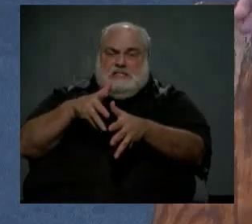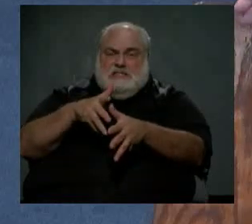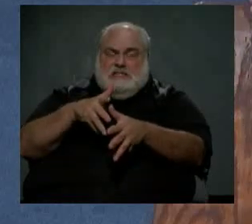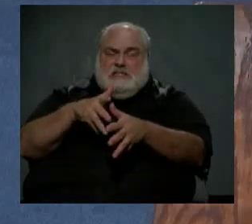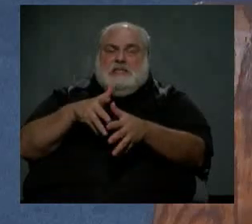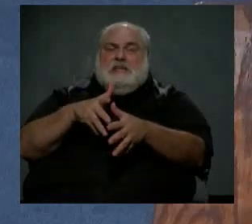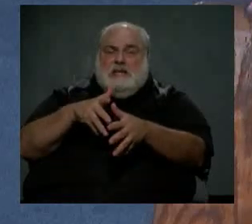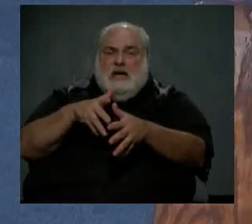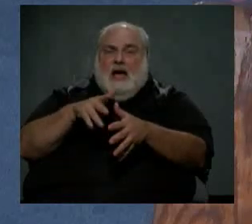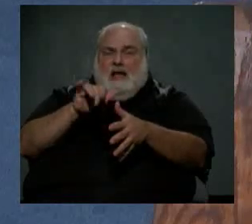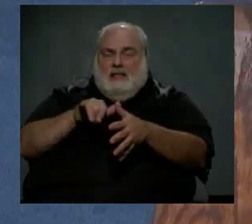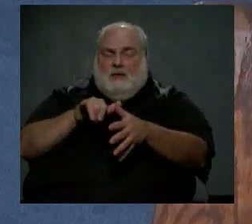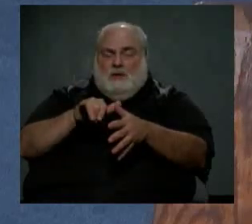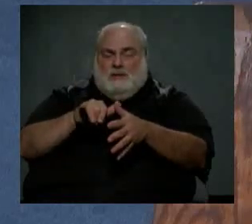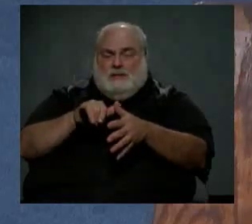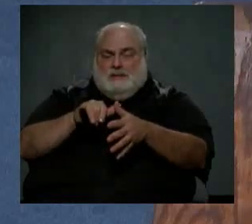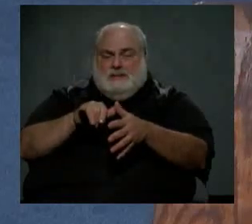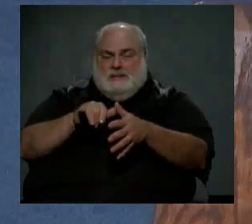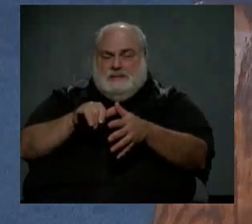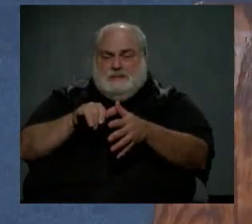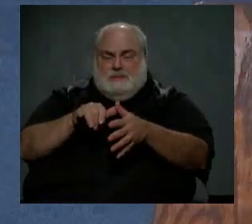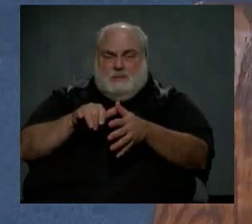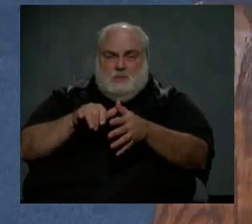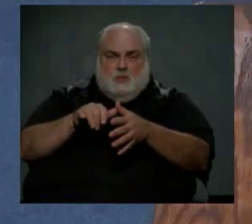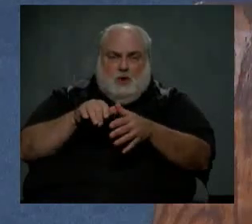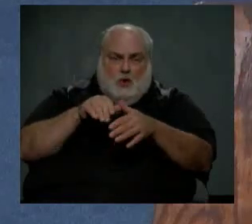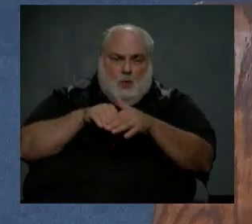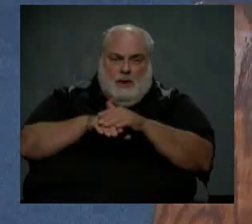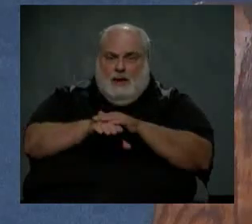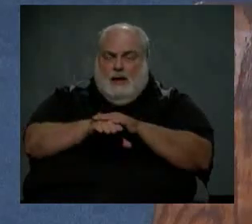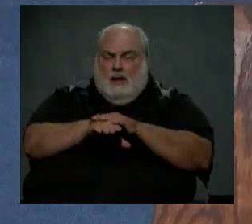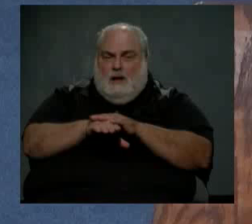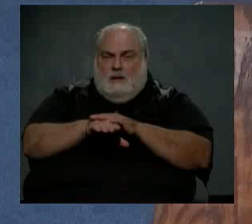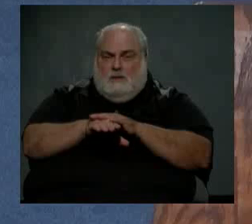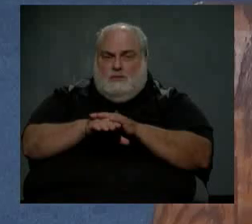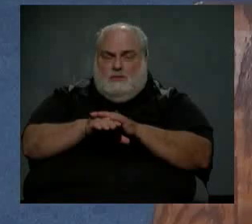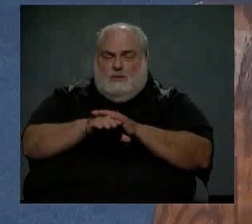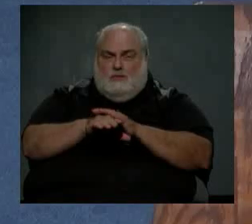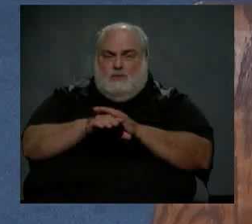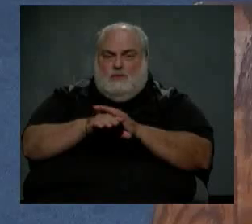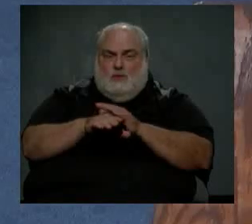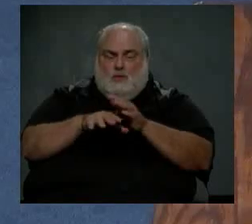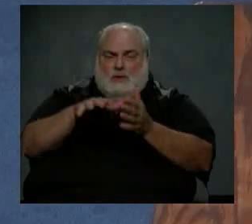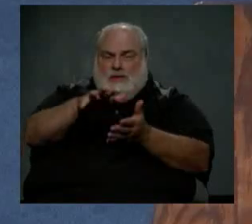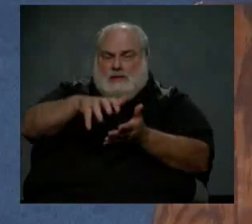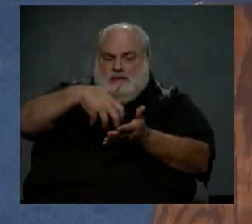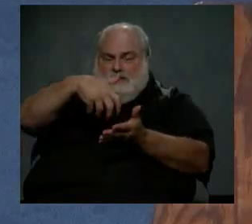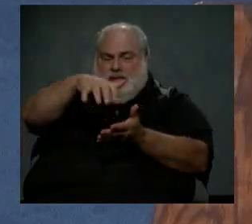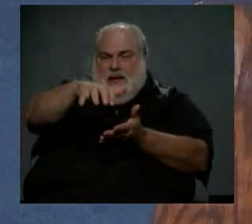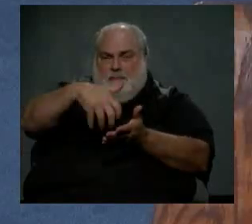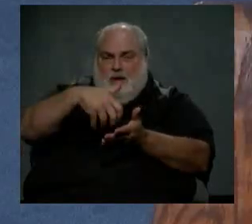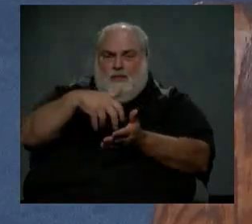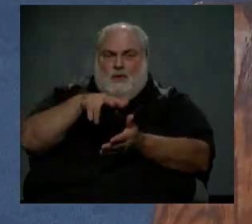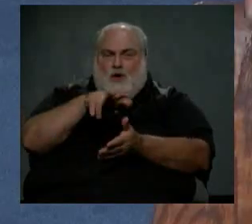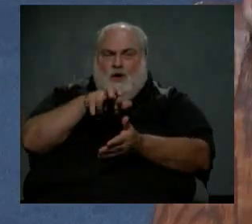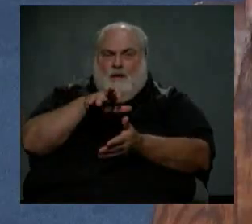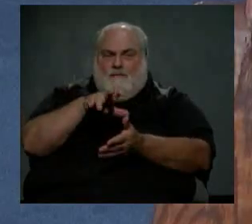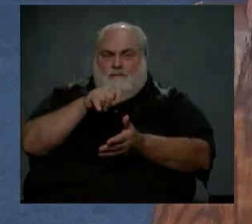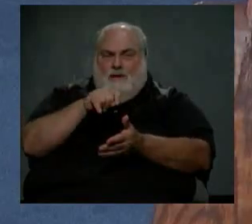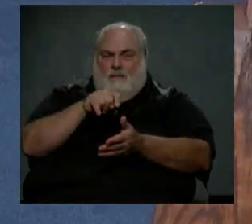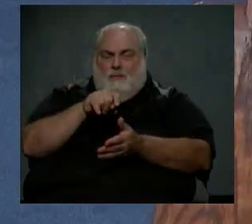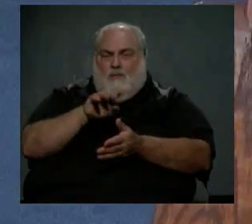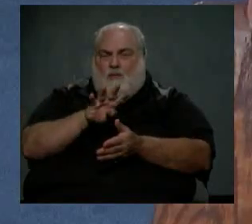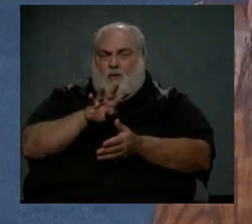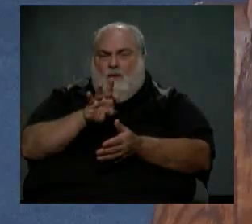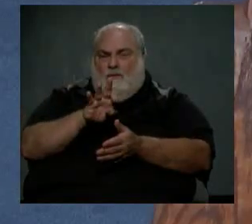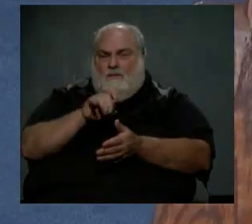was selected to go in there. This will fill in about 300 feet of that channel and dig out the rest of that channel to about 4 to 5